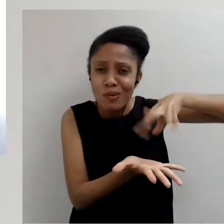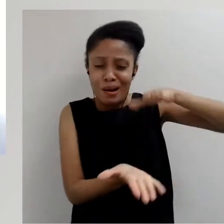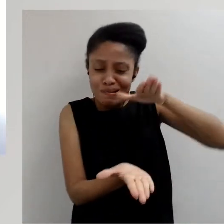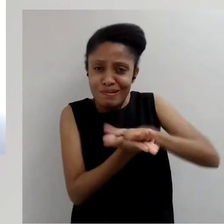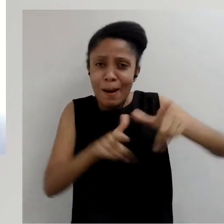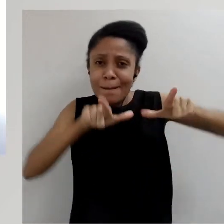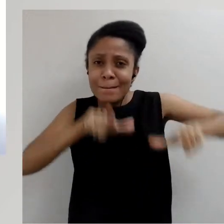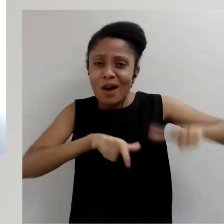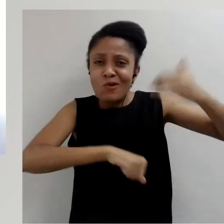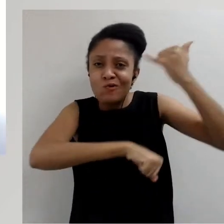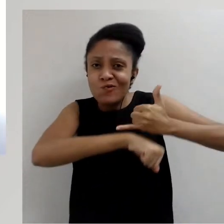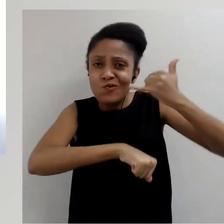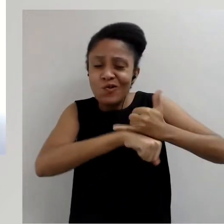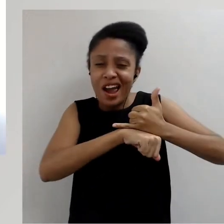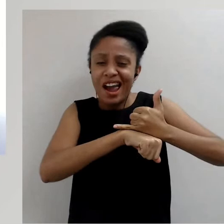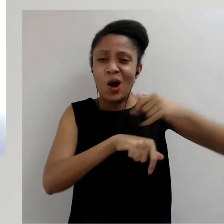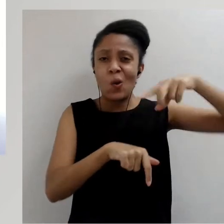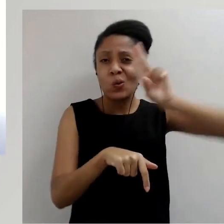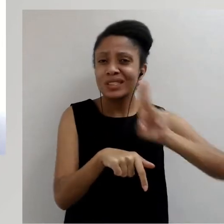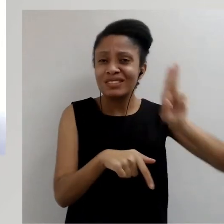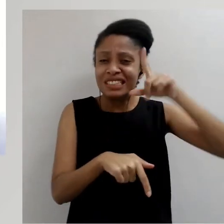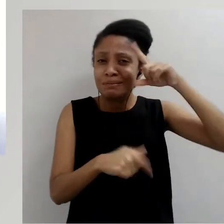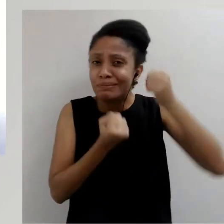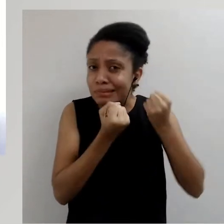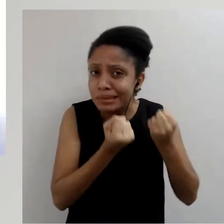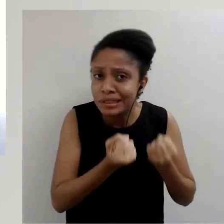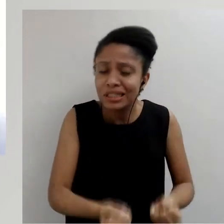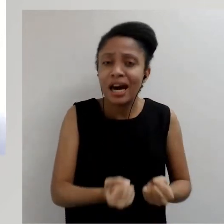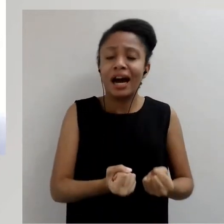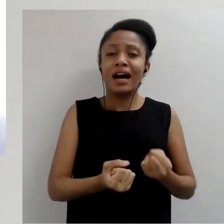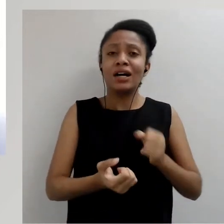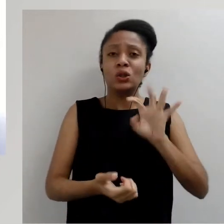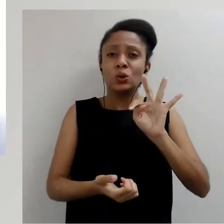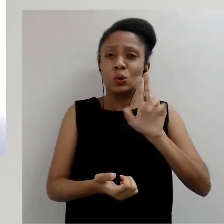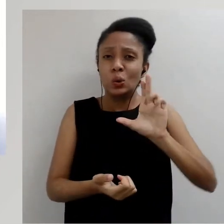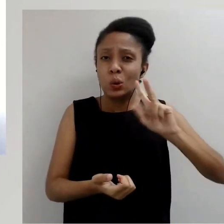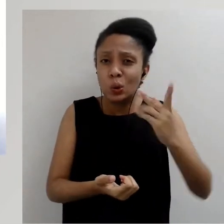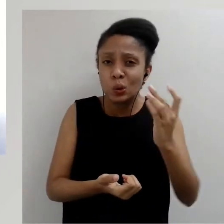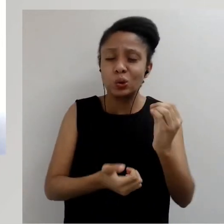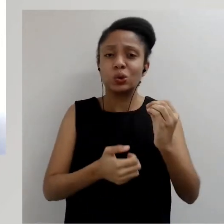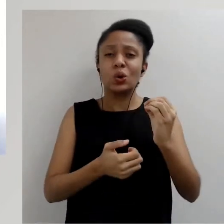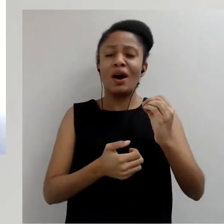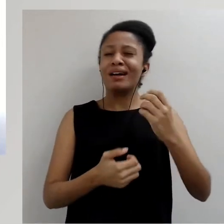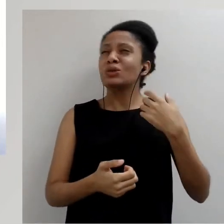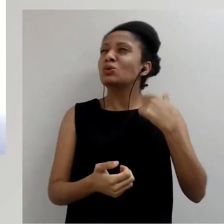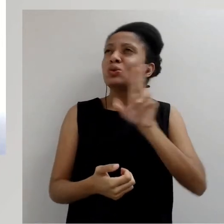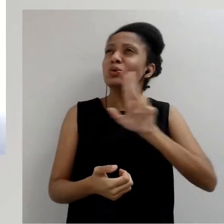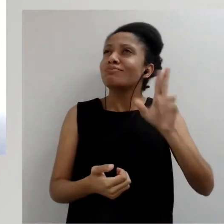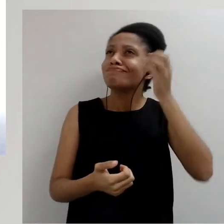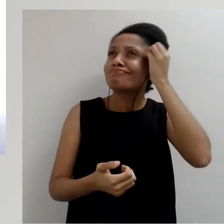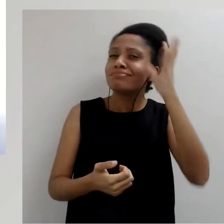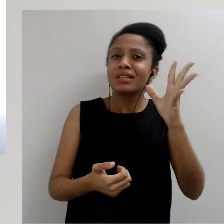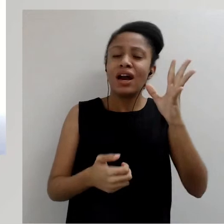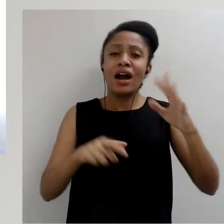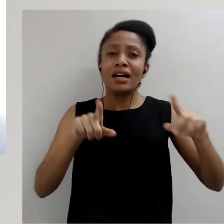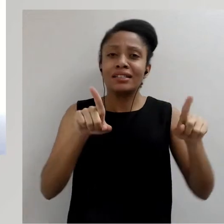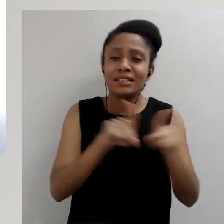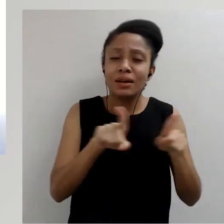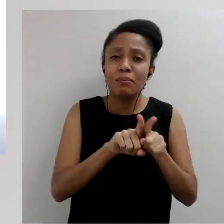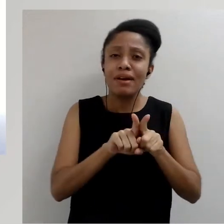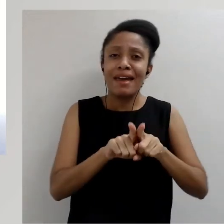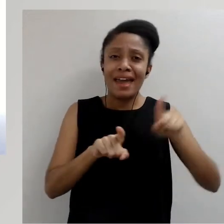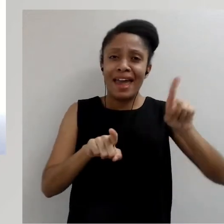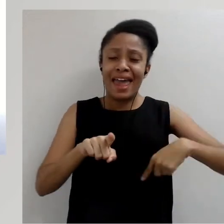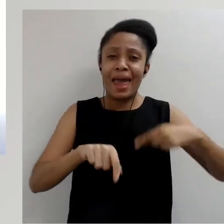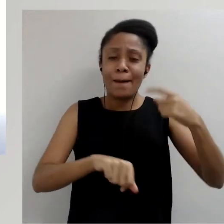retouch boards and print plates with something that I don't remember